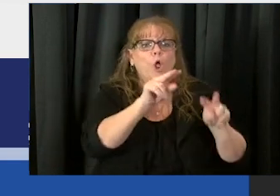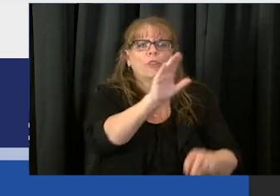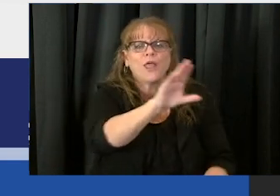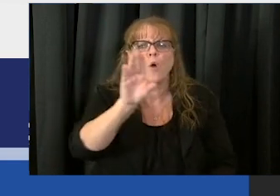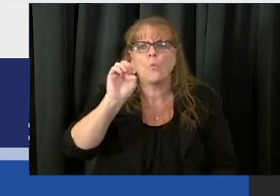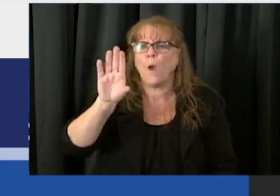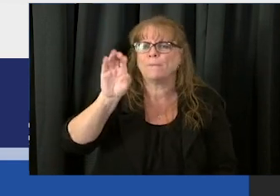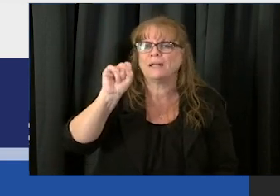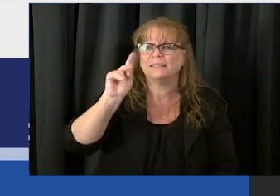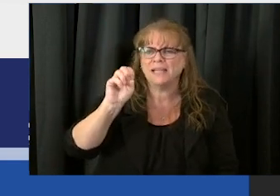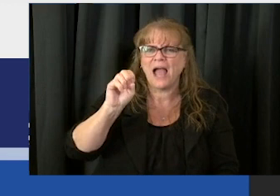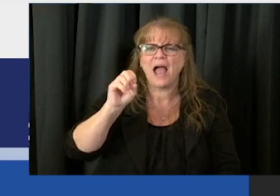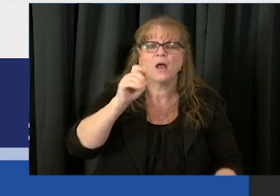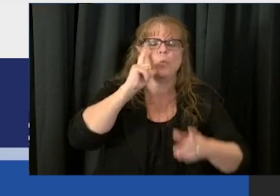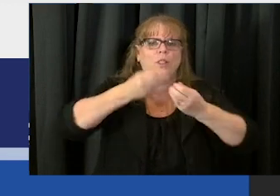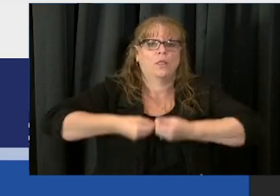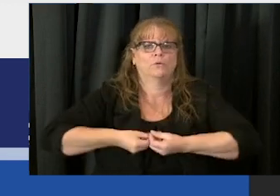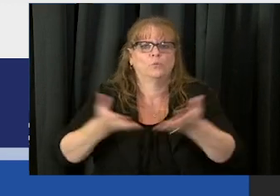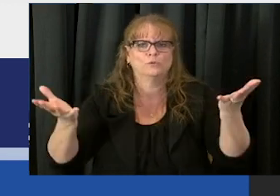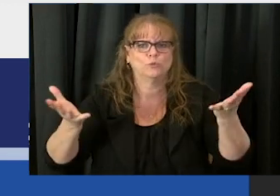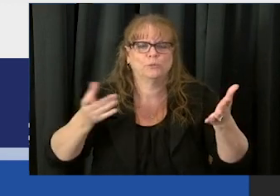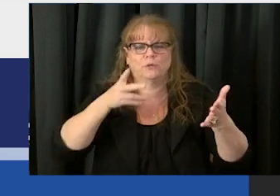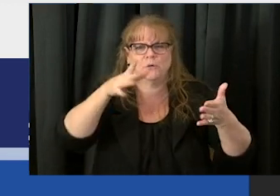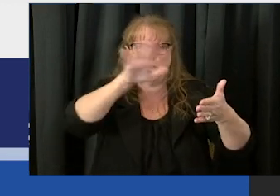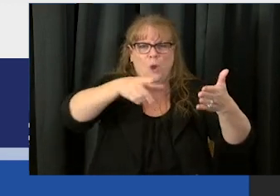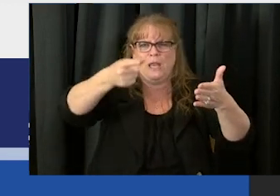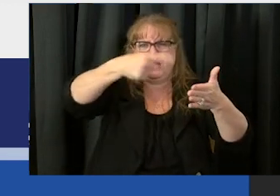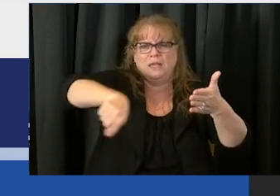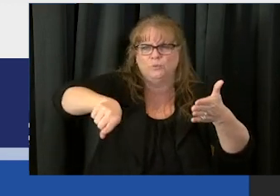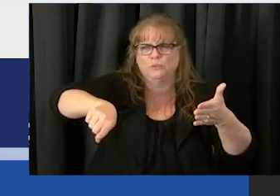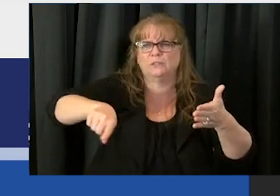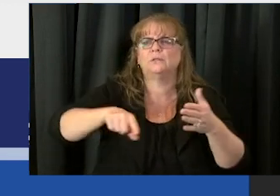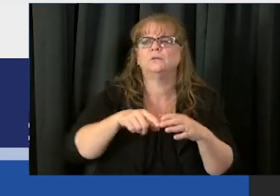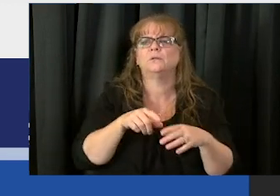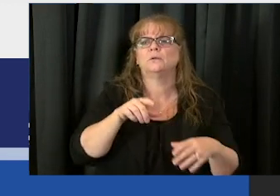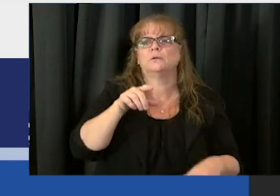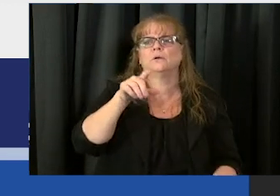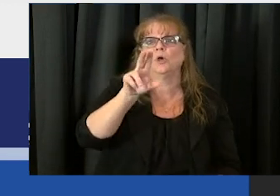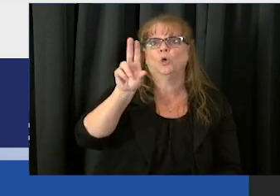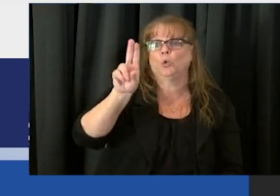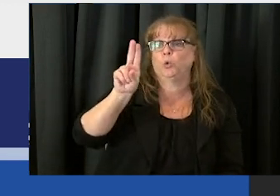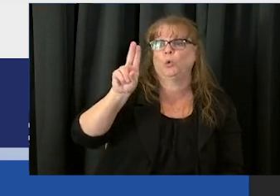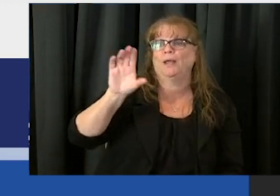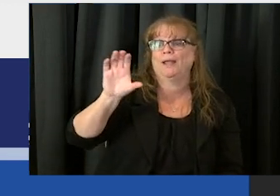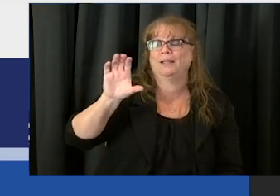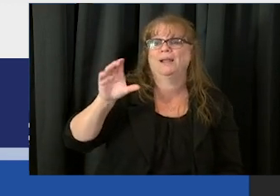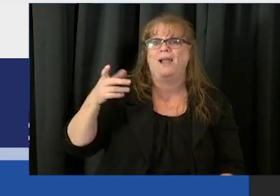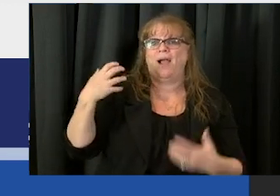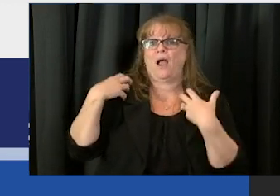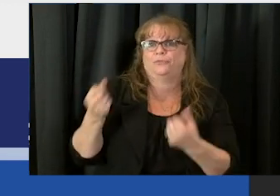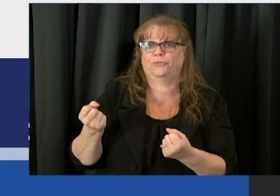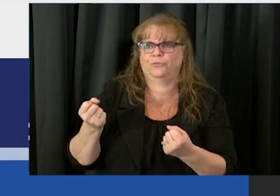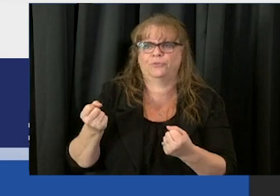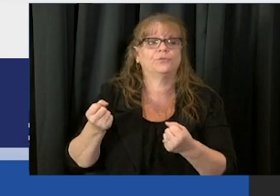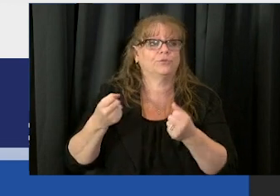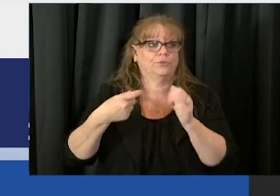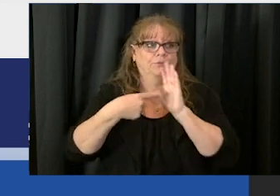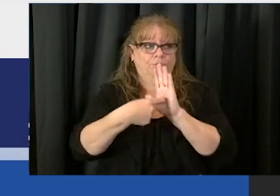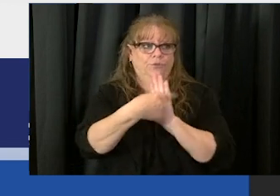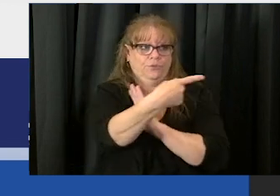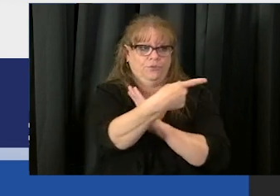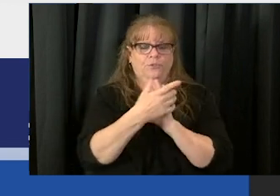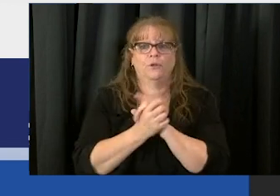Denver Health, Centura as examples. Already they're contacting Coloradans aged 70 and up and older. By next